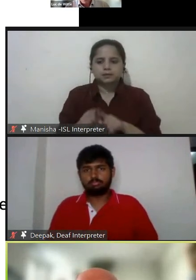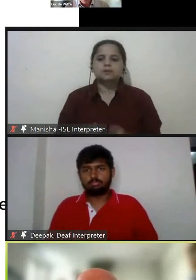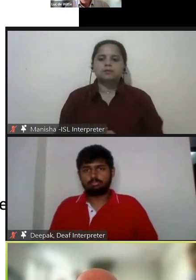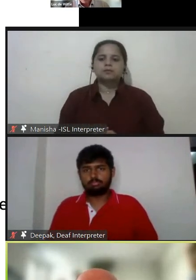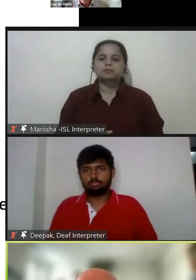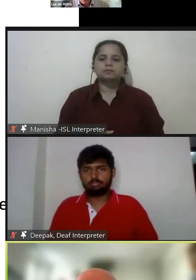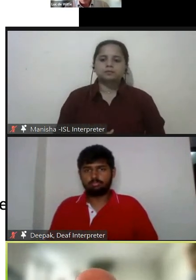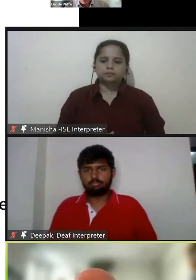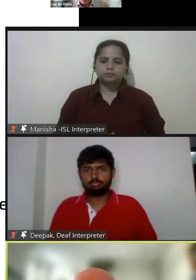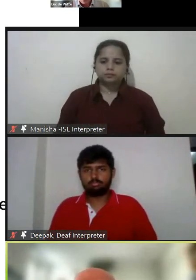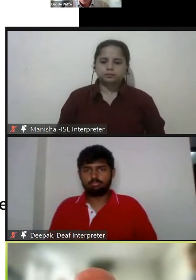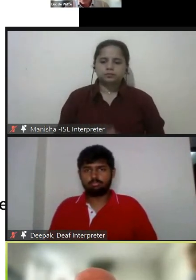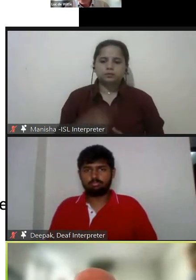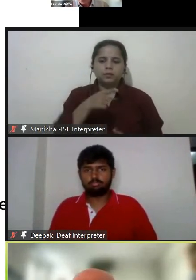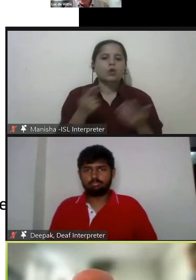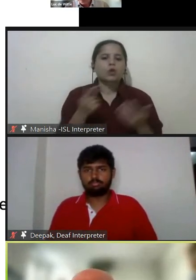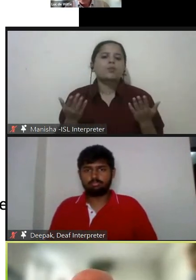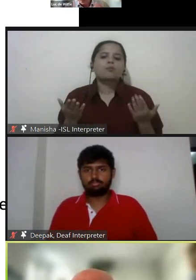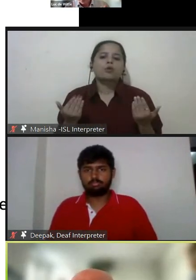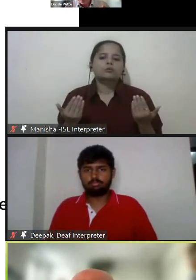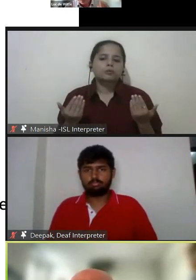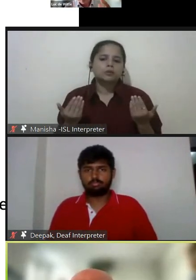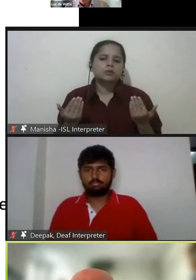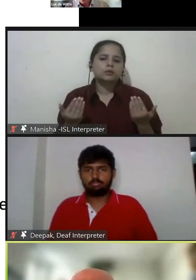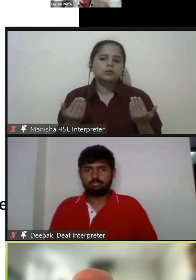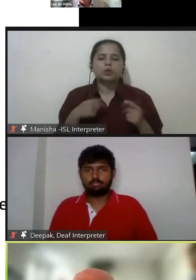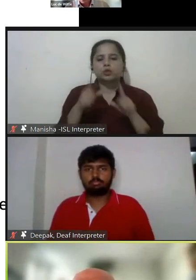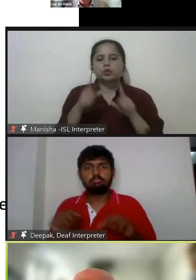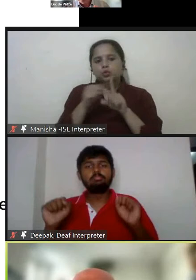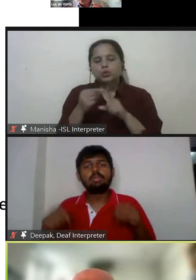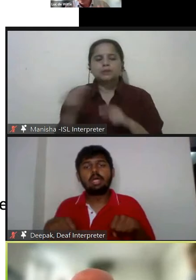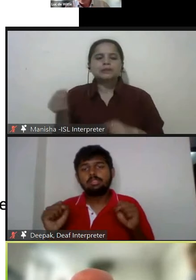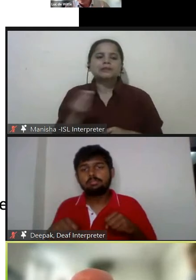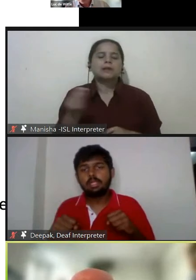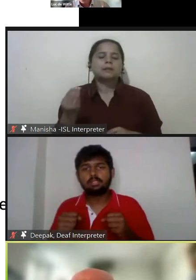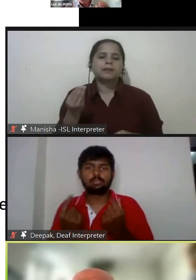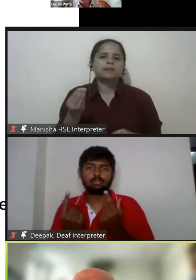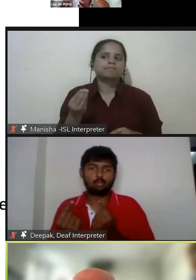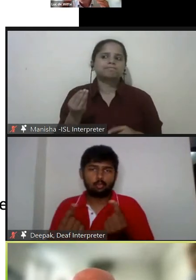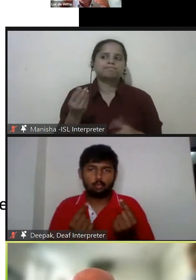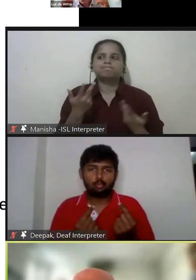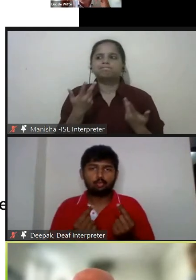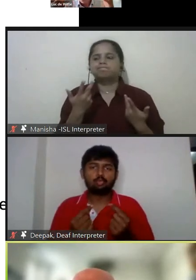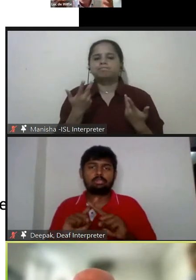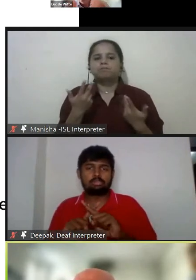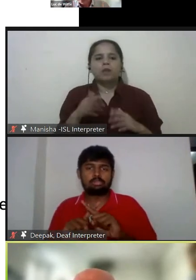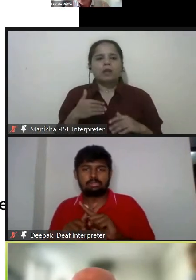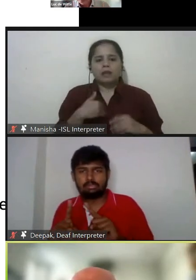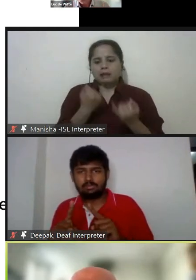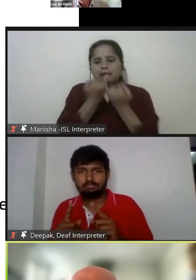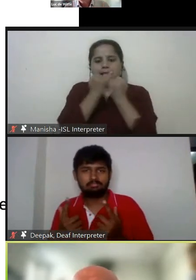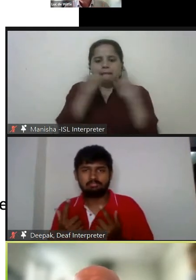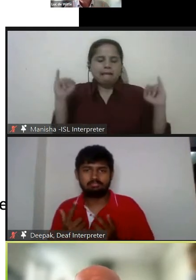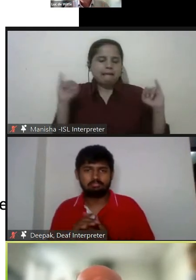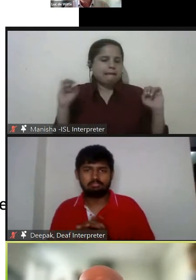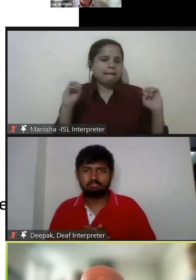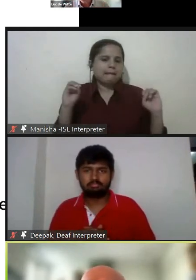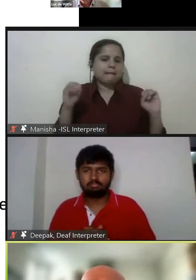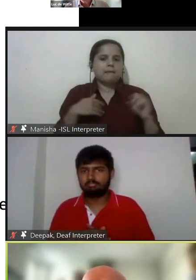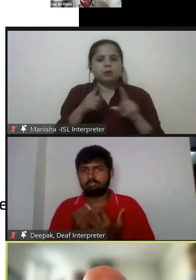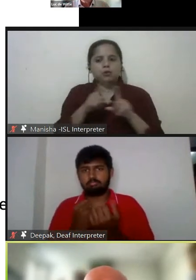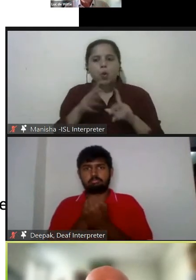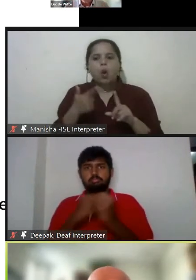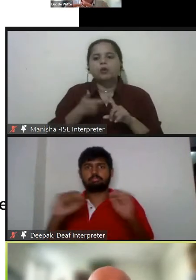the possibilities to do something without being dependent on high-level trained